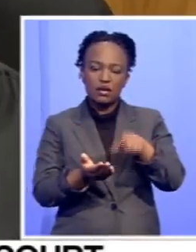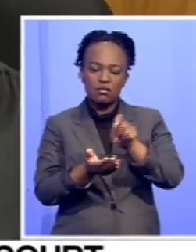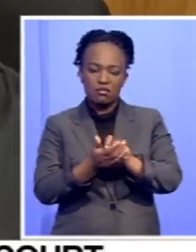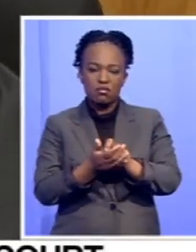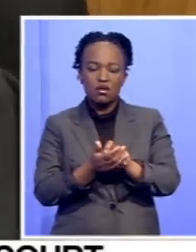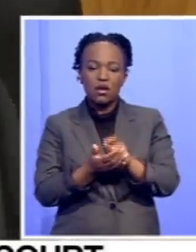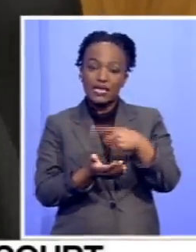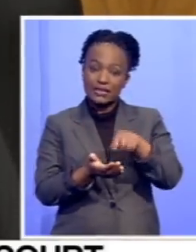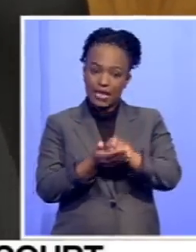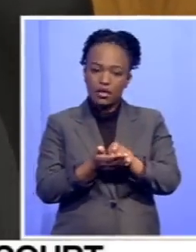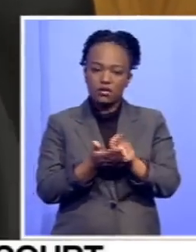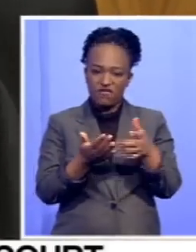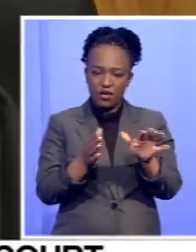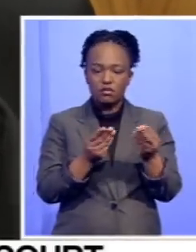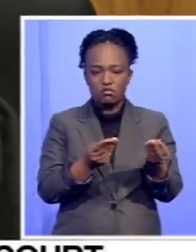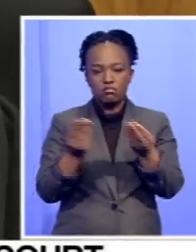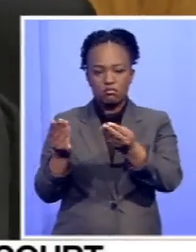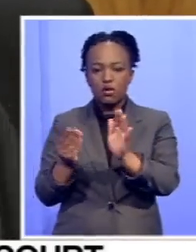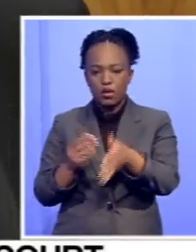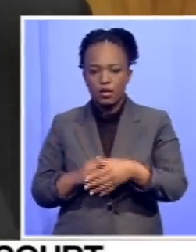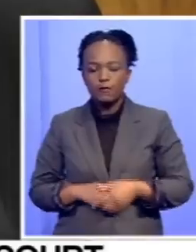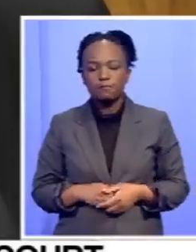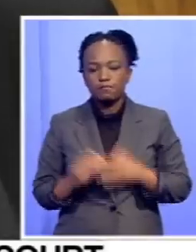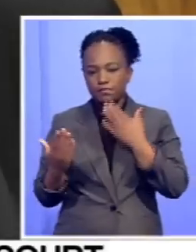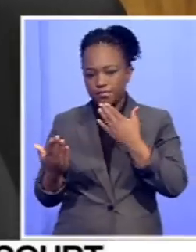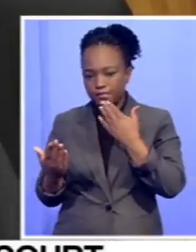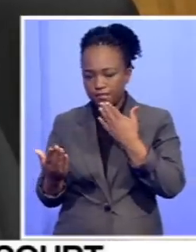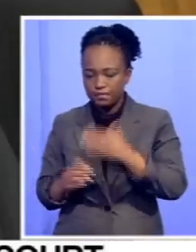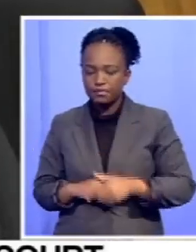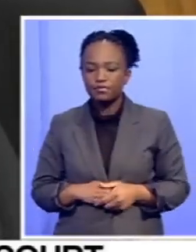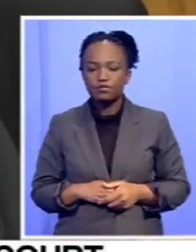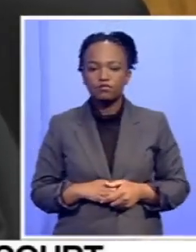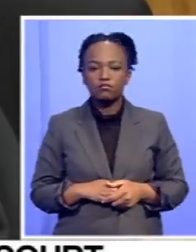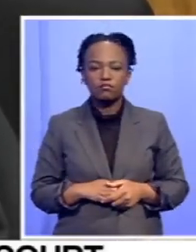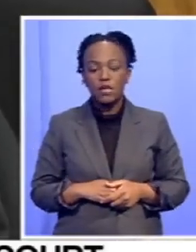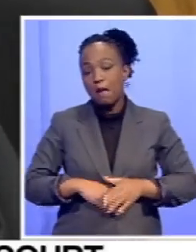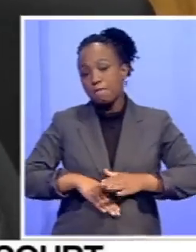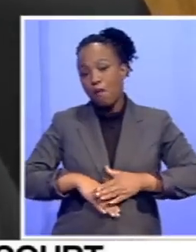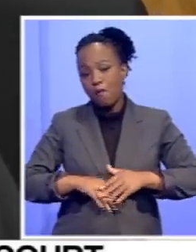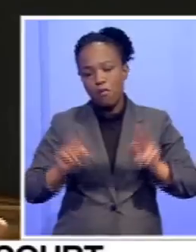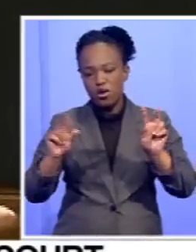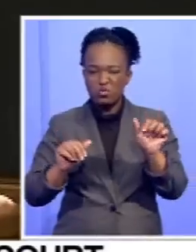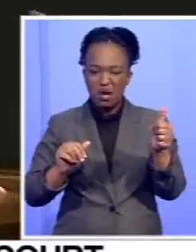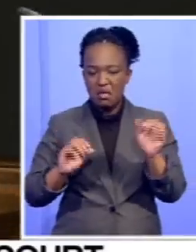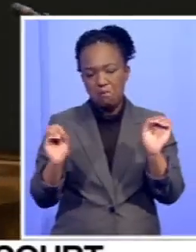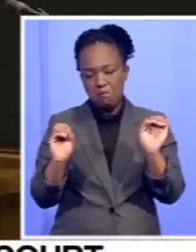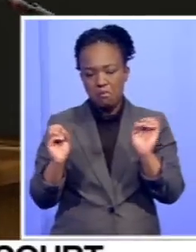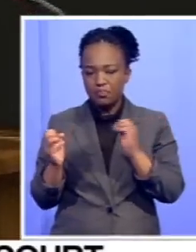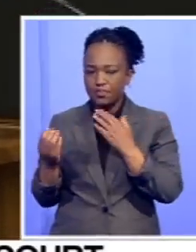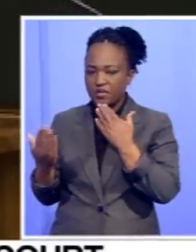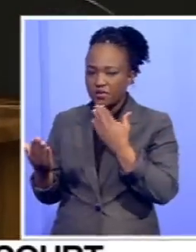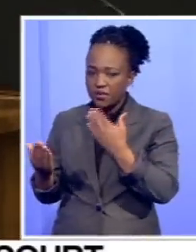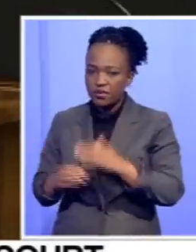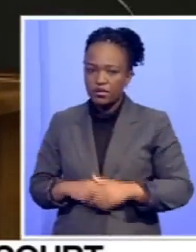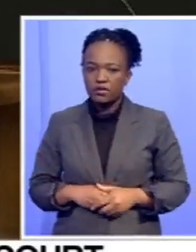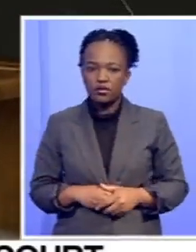if I may, Your Worship. You may do so. Thank you. Thank you, Your Worship. I have no further ado, Your Worship. Thank you. Court